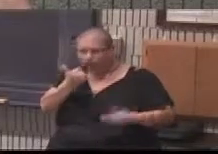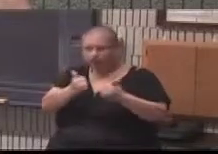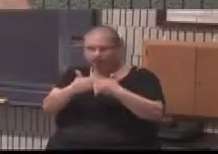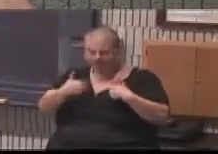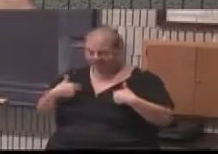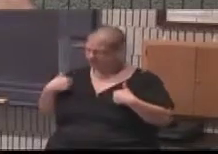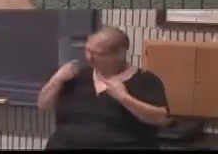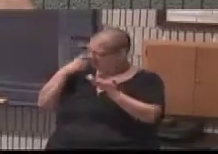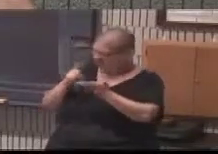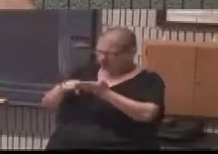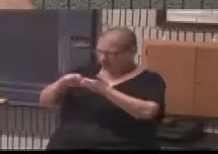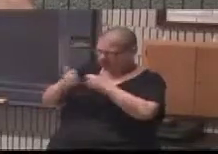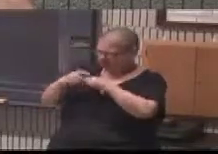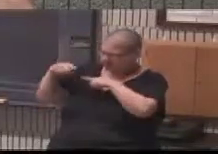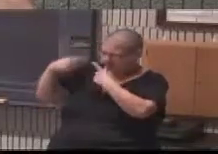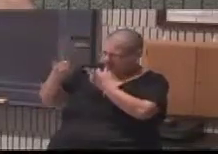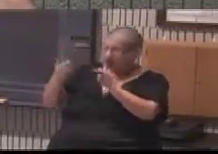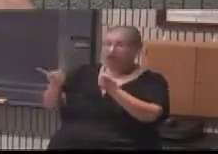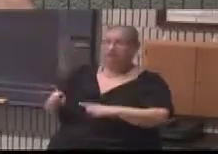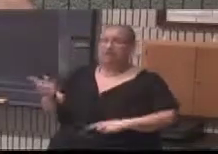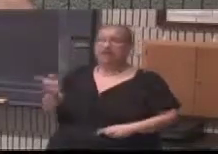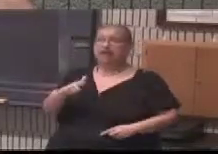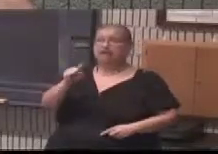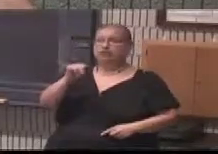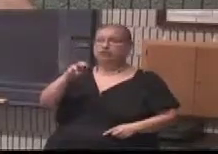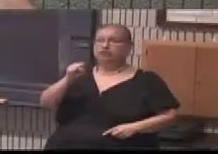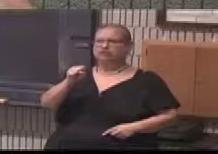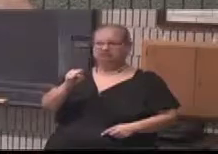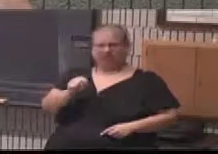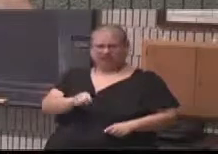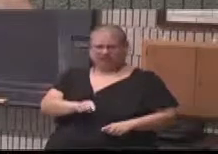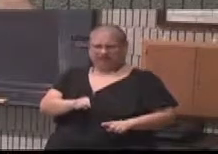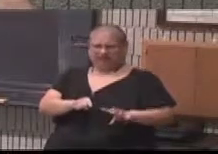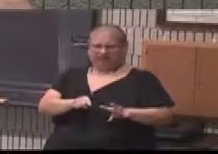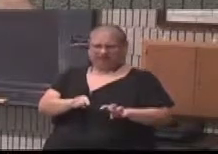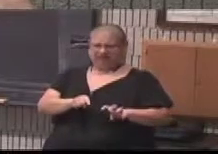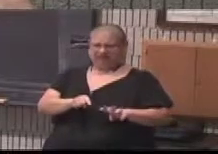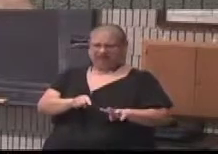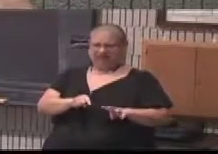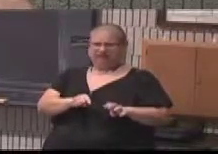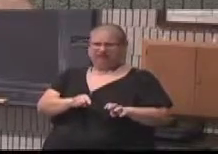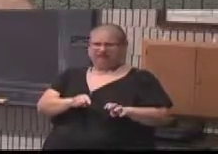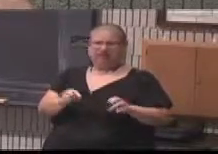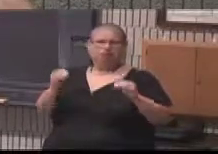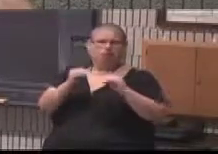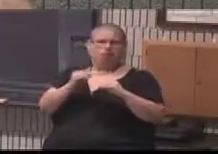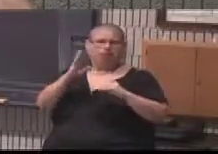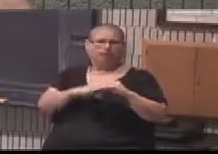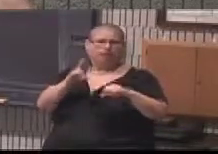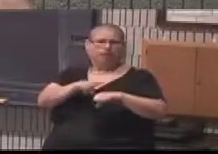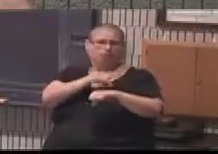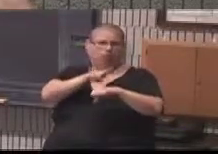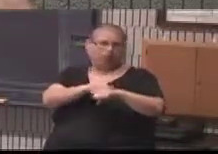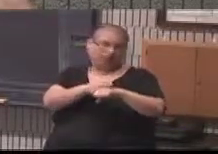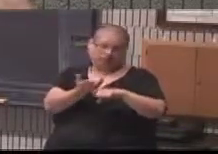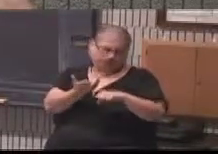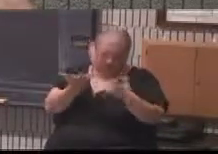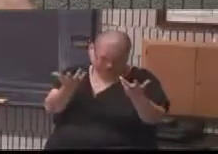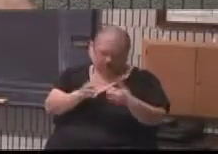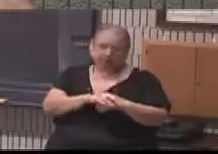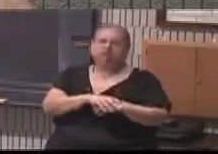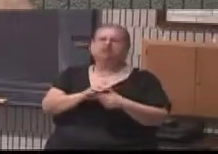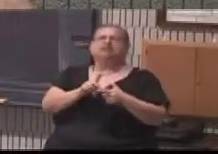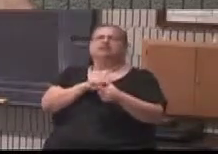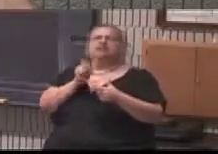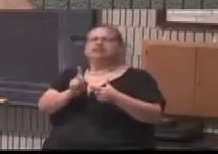year. It started with my left toes having some very strange cramping, more than just occasional, and